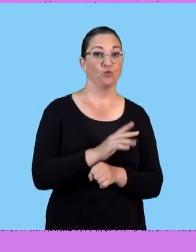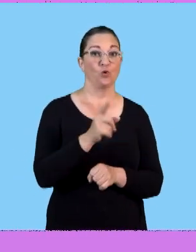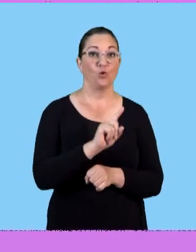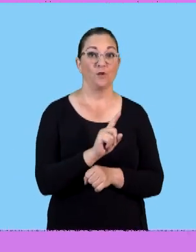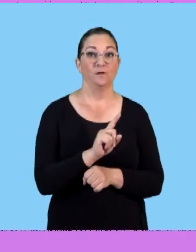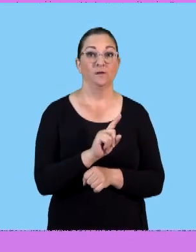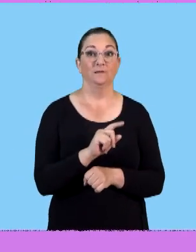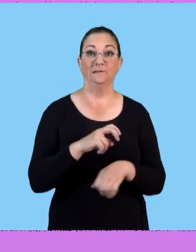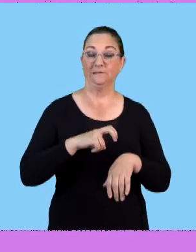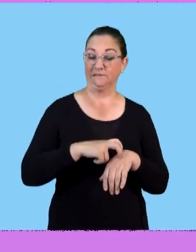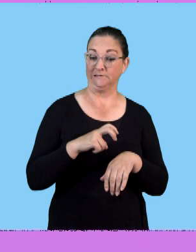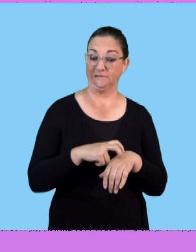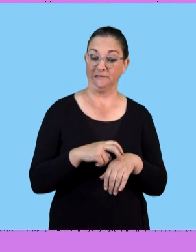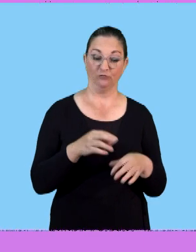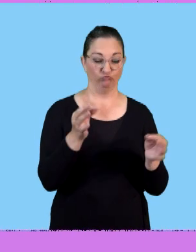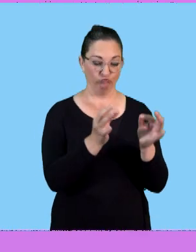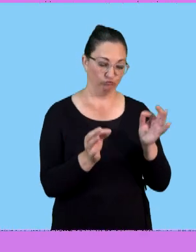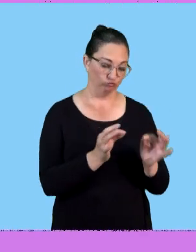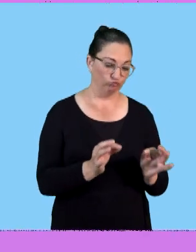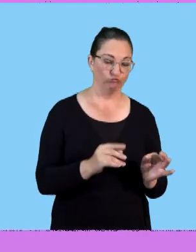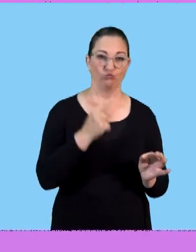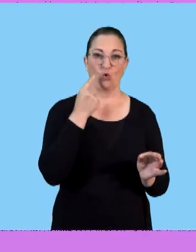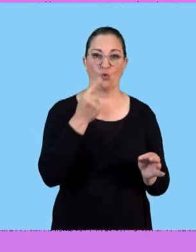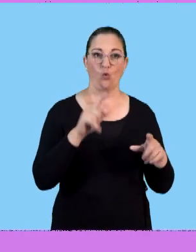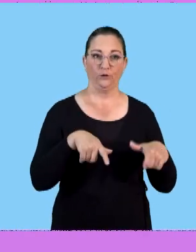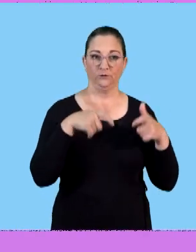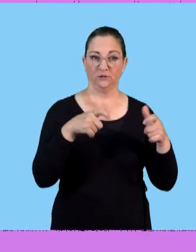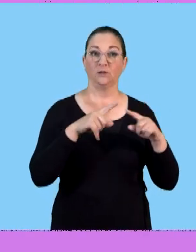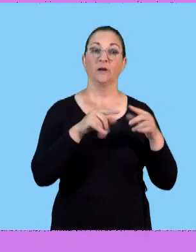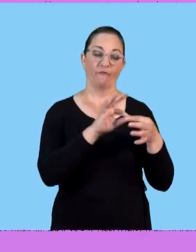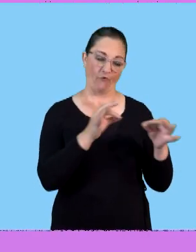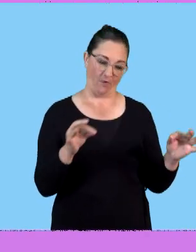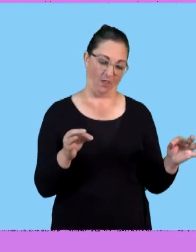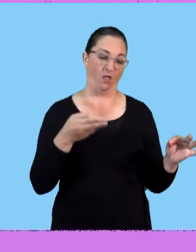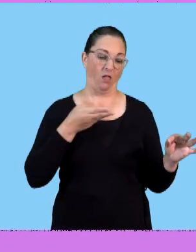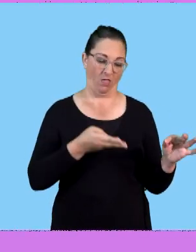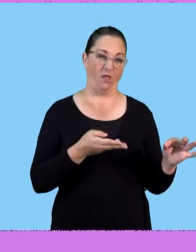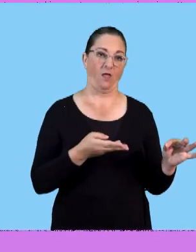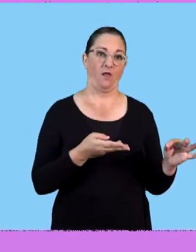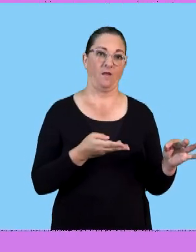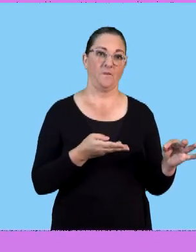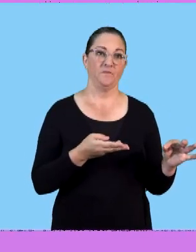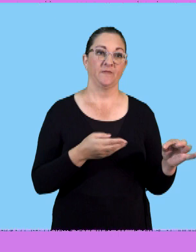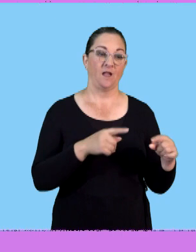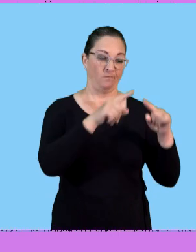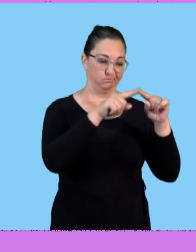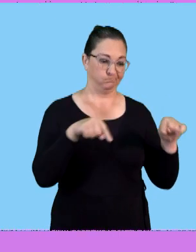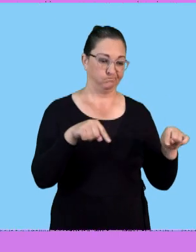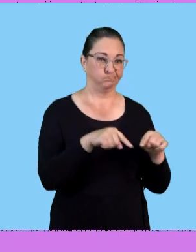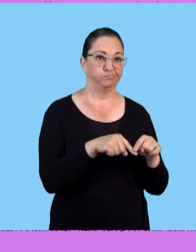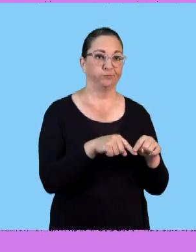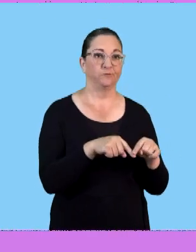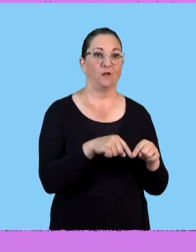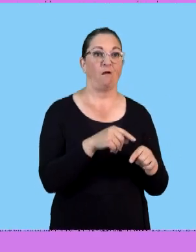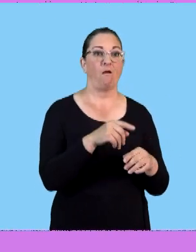shapes needed to decorate one stocking. Right? And again, you may use the formula area of a triangle equals